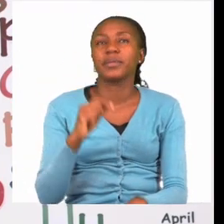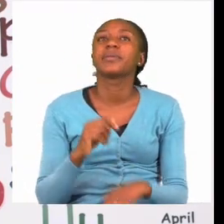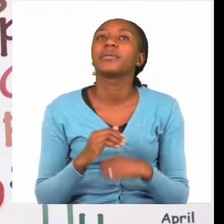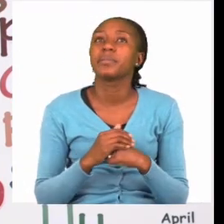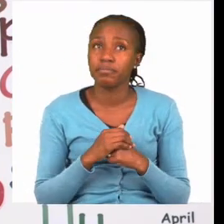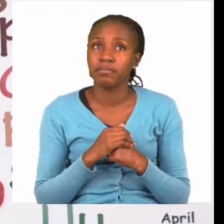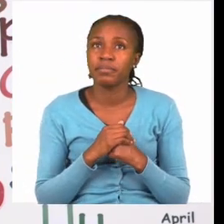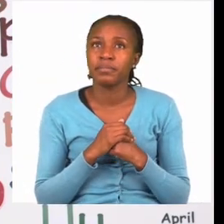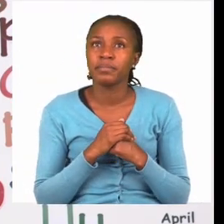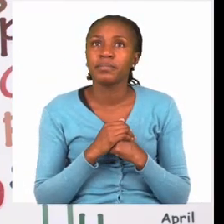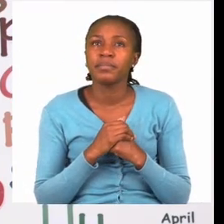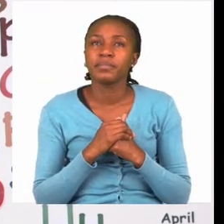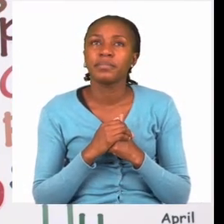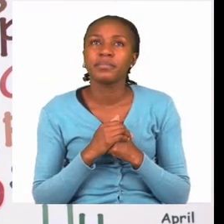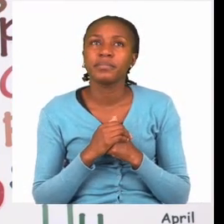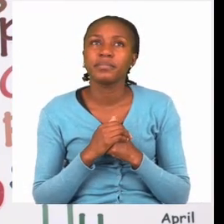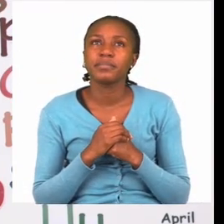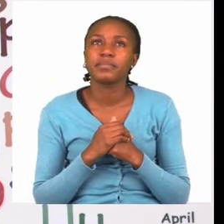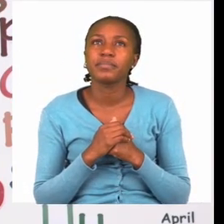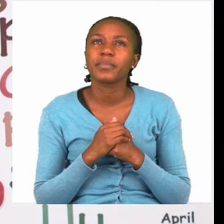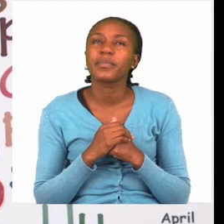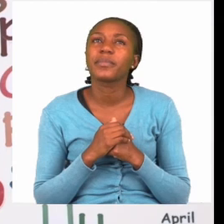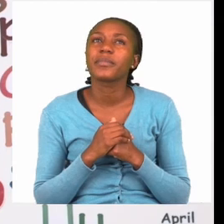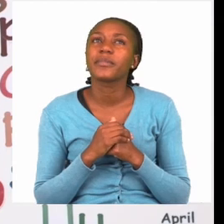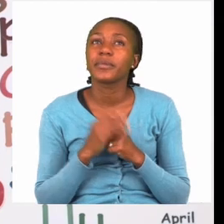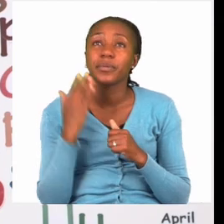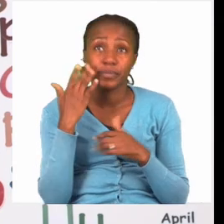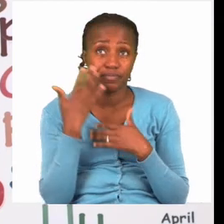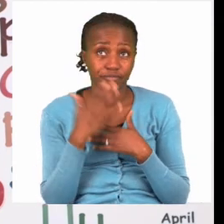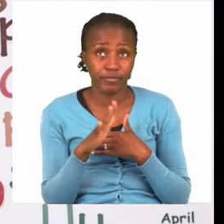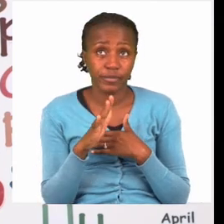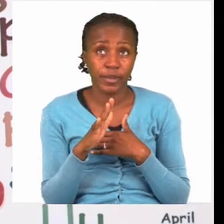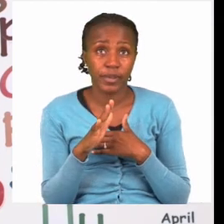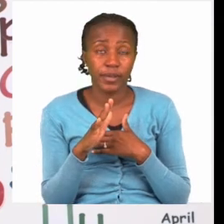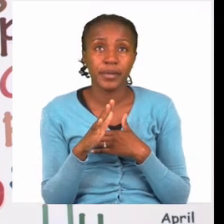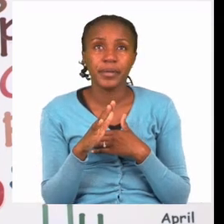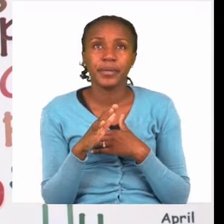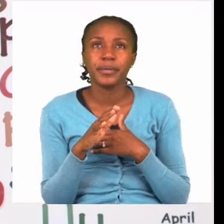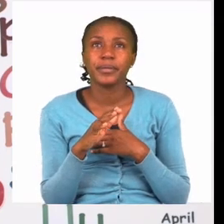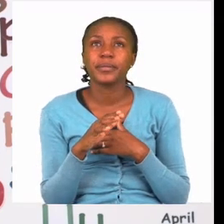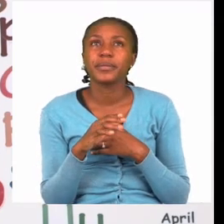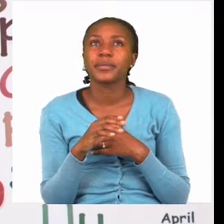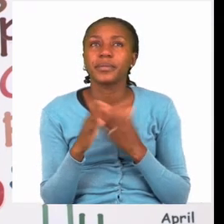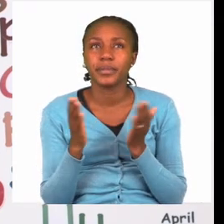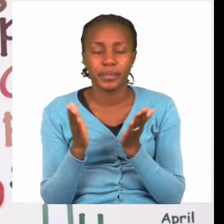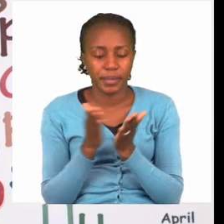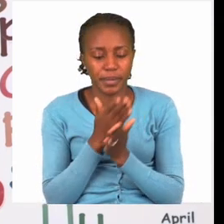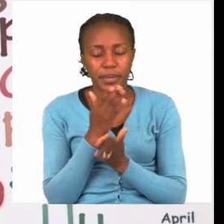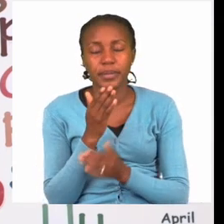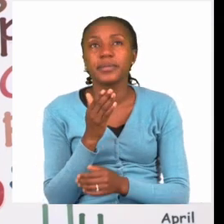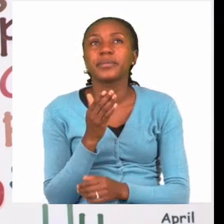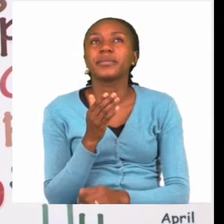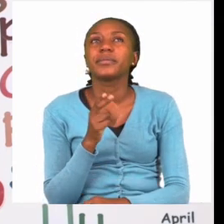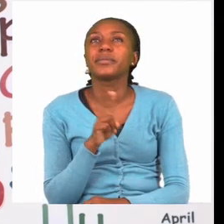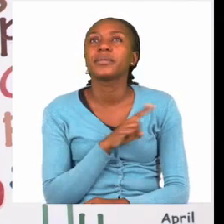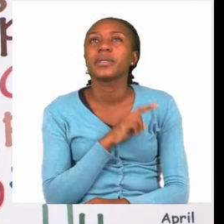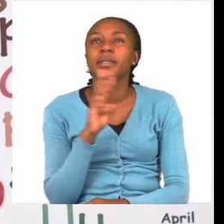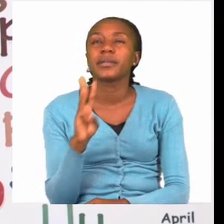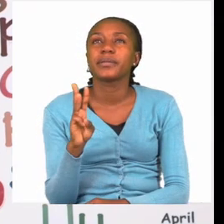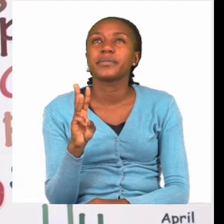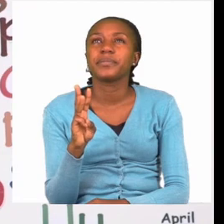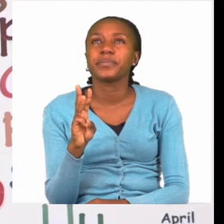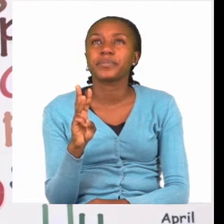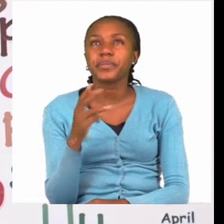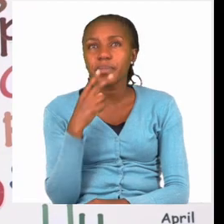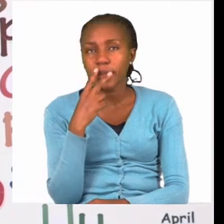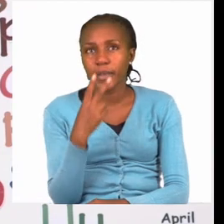Okay, what is the next thing that we have to do? Let's quickly turn our booklets back to page 23 and have a